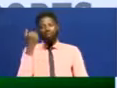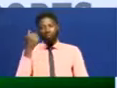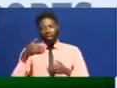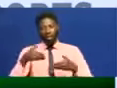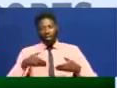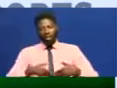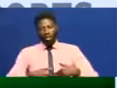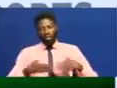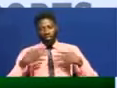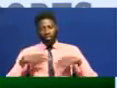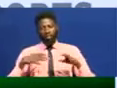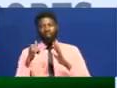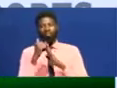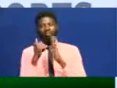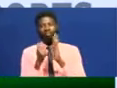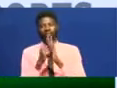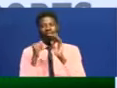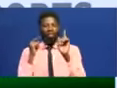people.